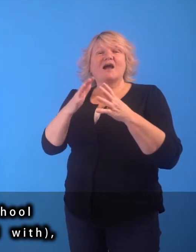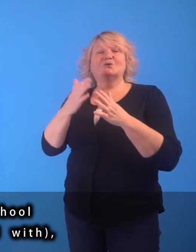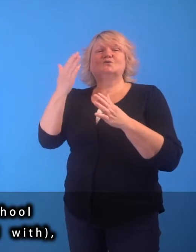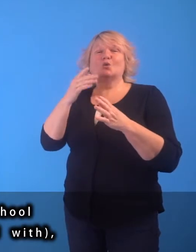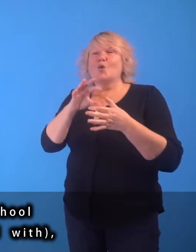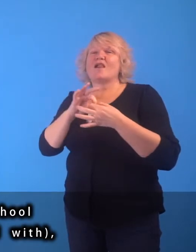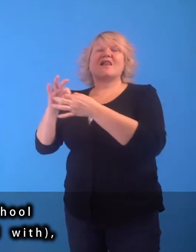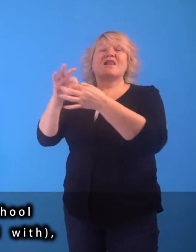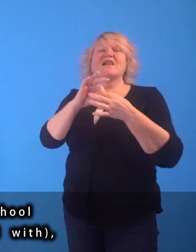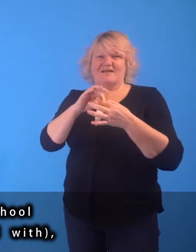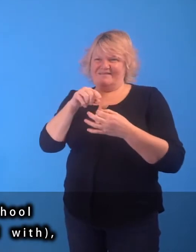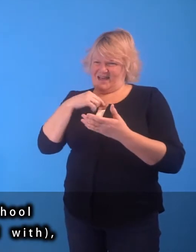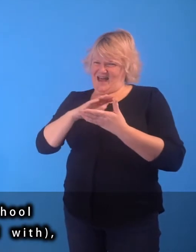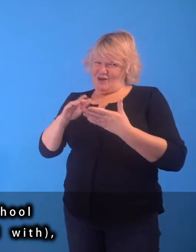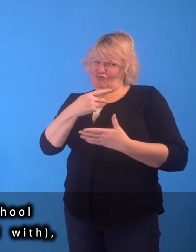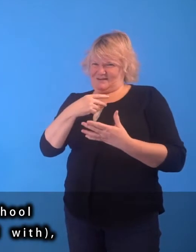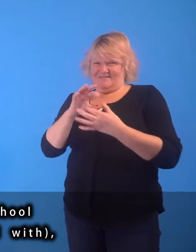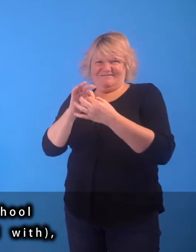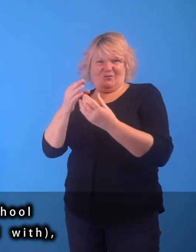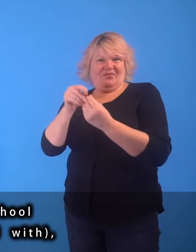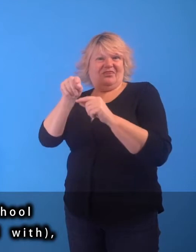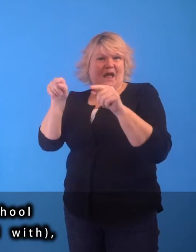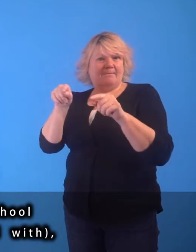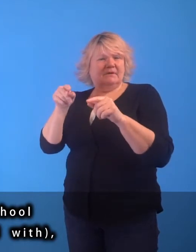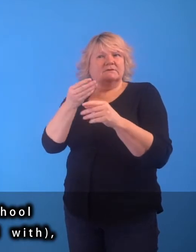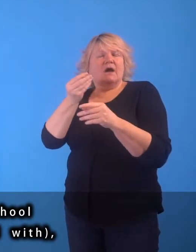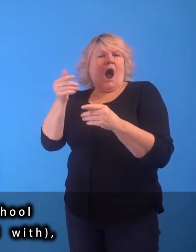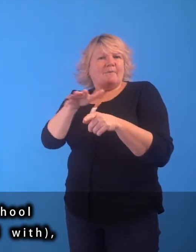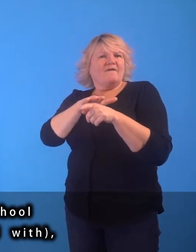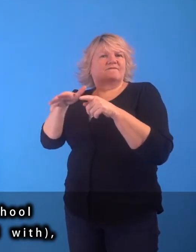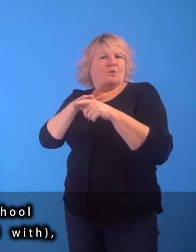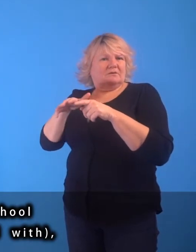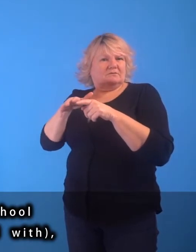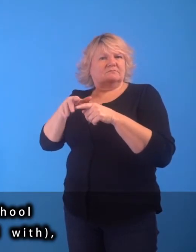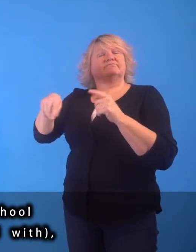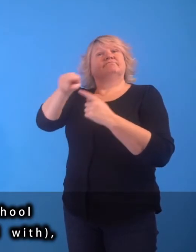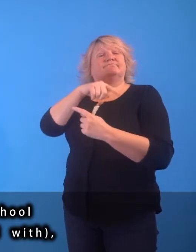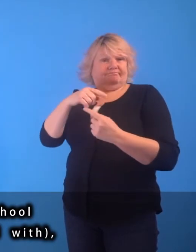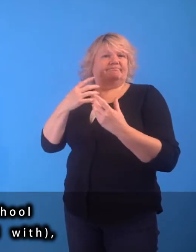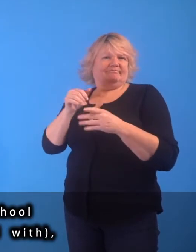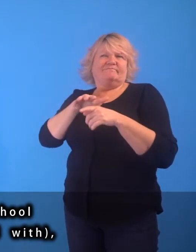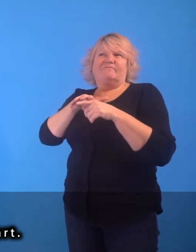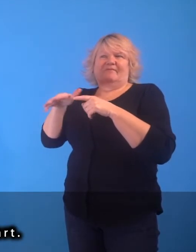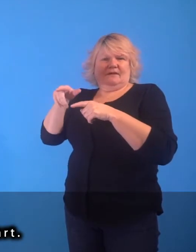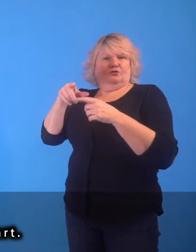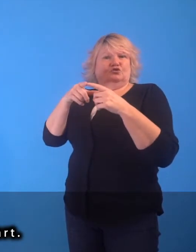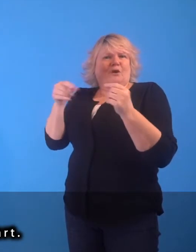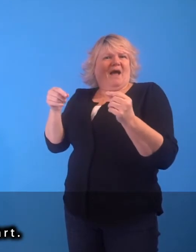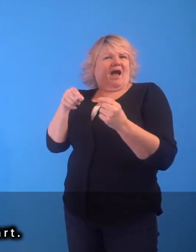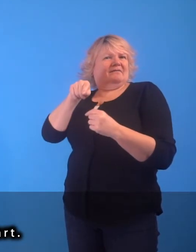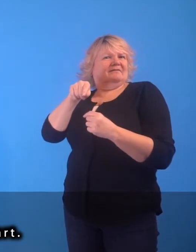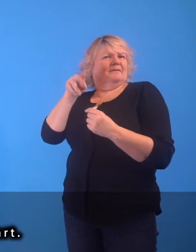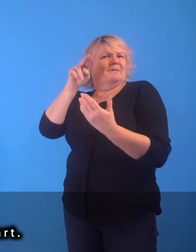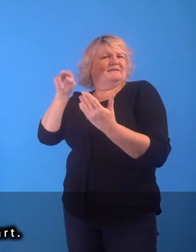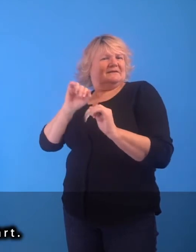and members of the Glasgow School, who Hornel and Henry associated with, were interested